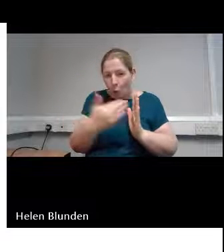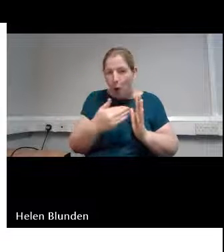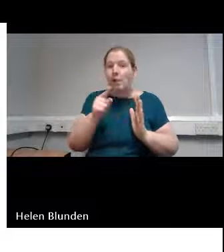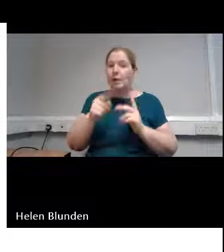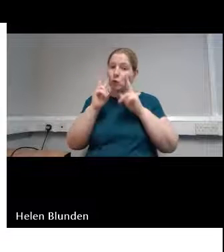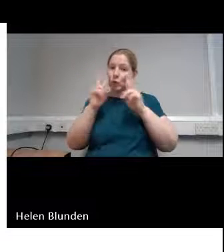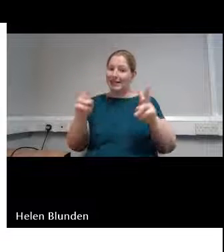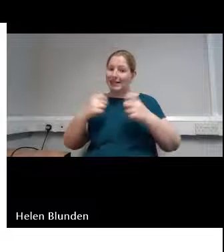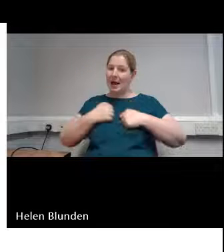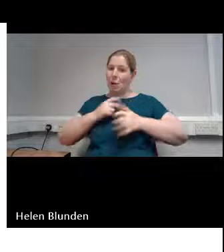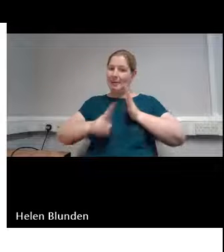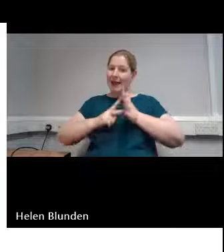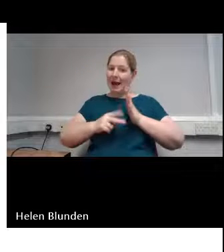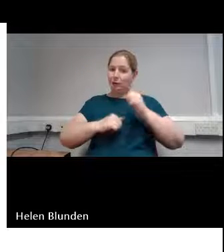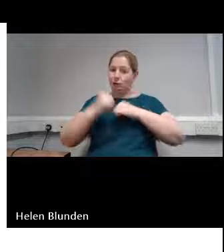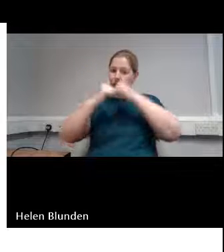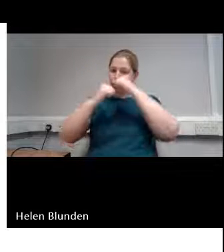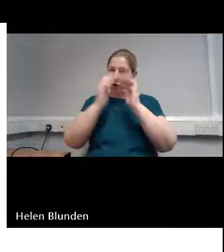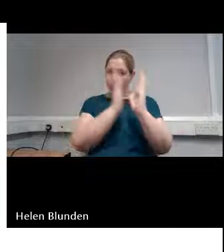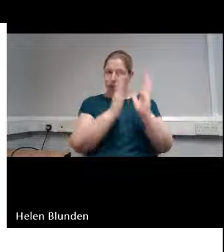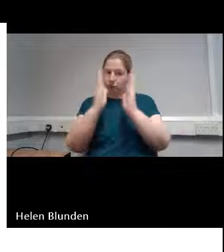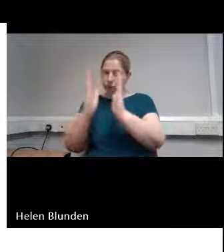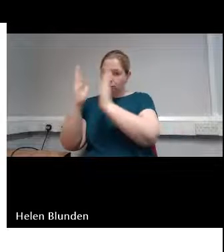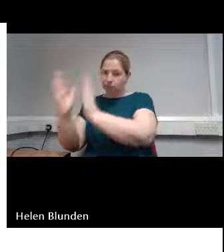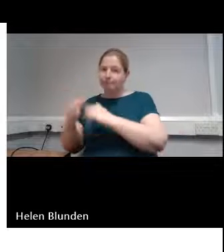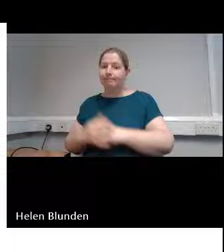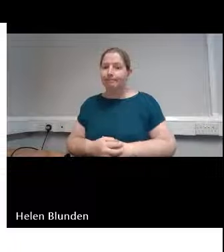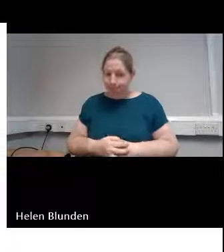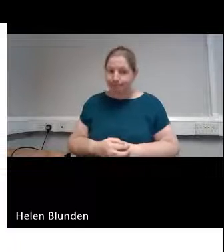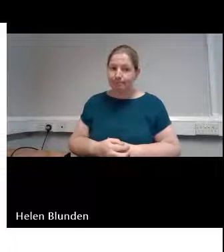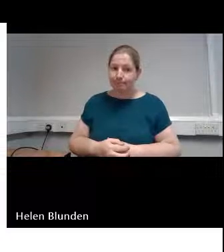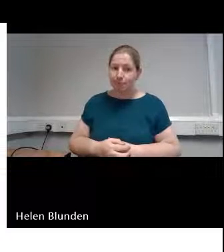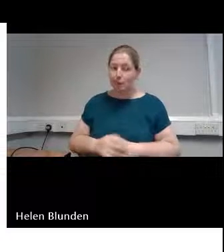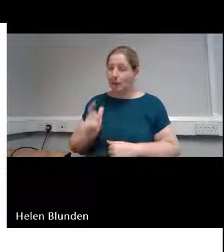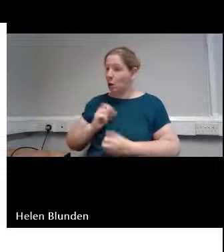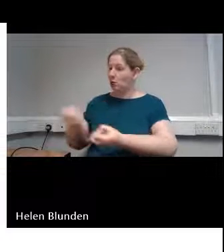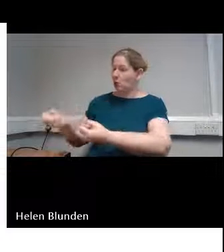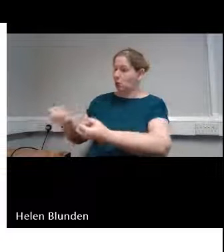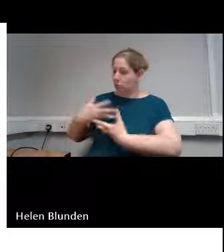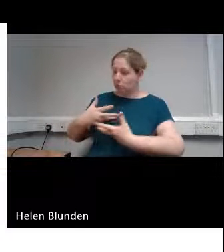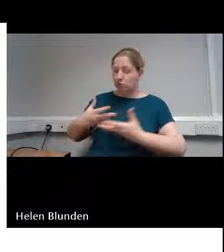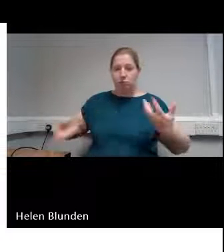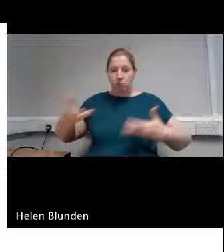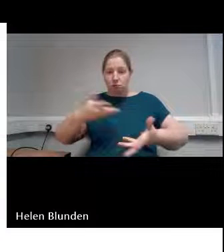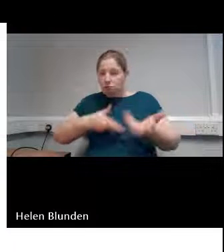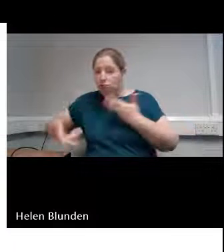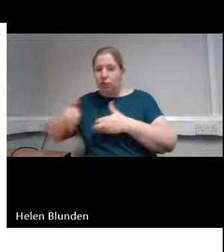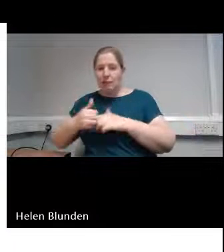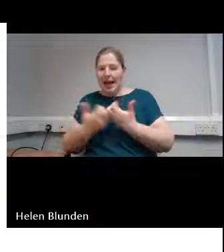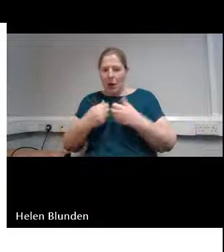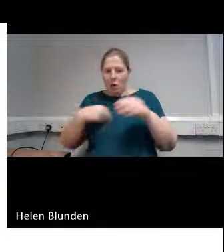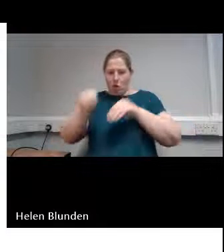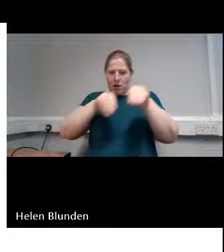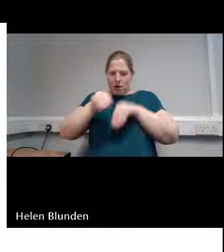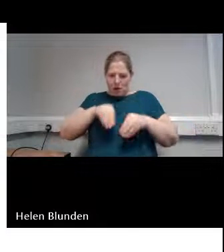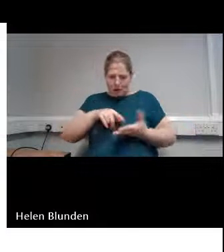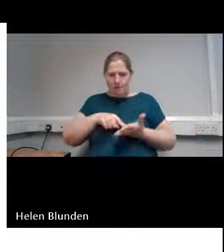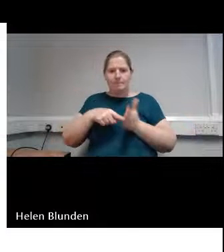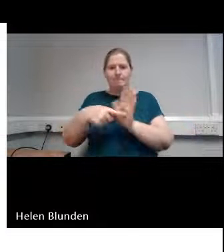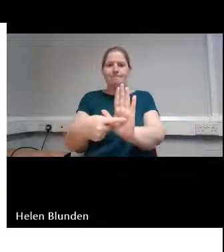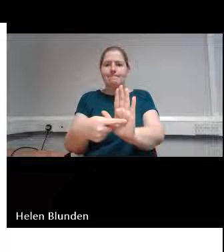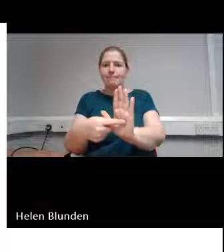and how we deliver the work from those action planning events that everybody contributes to. So deliveries via